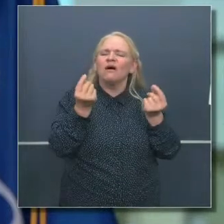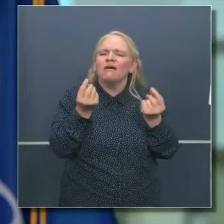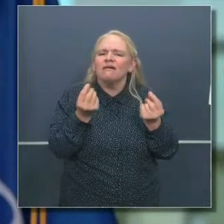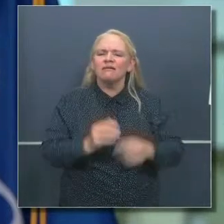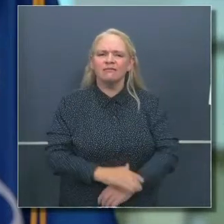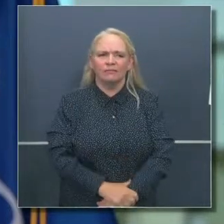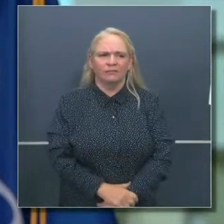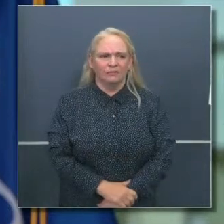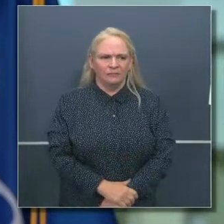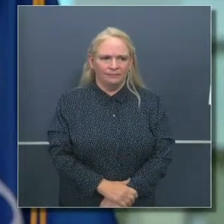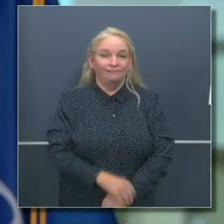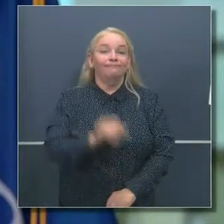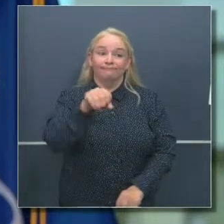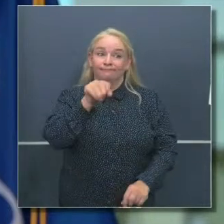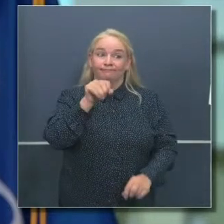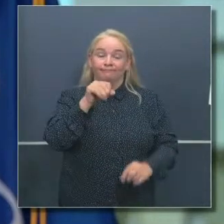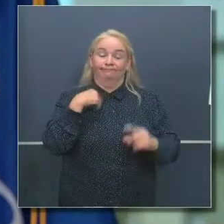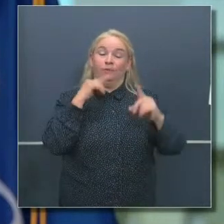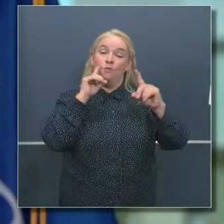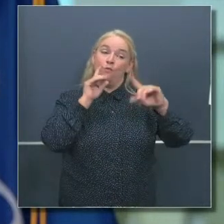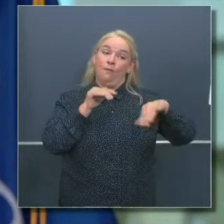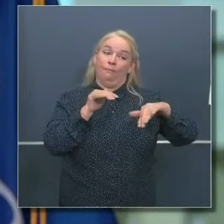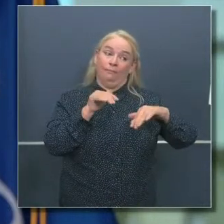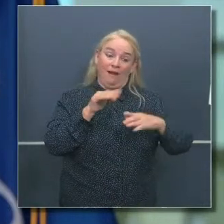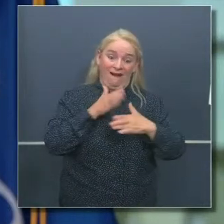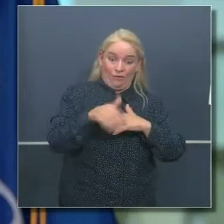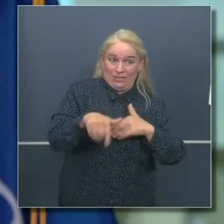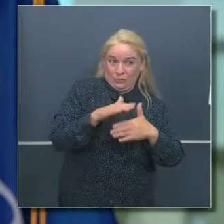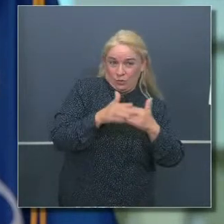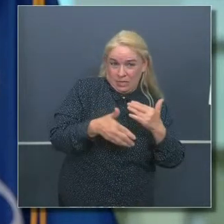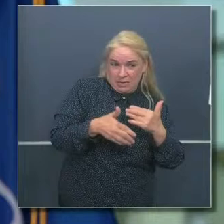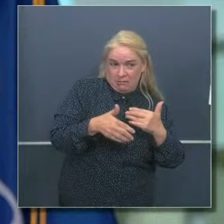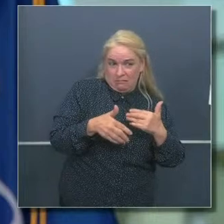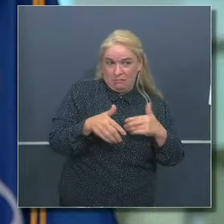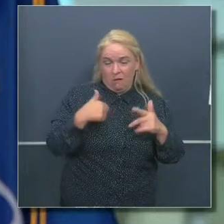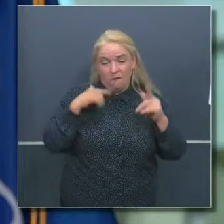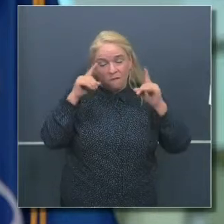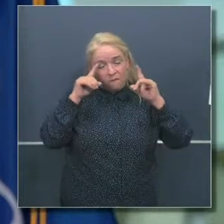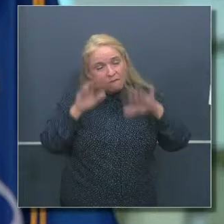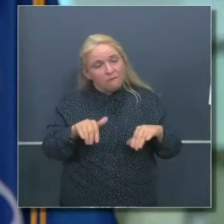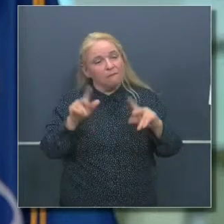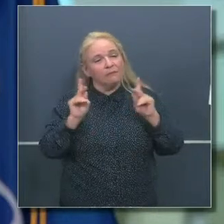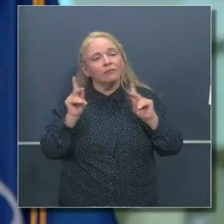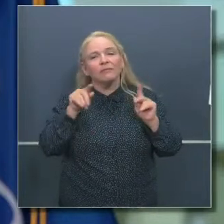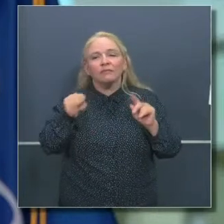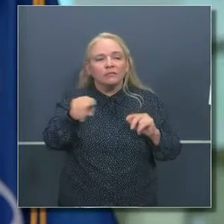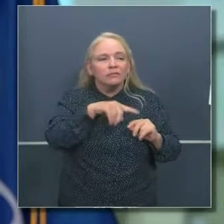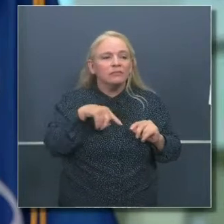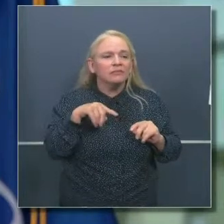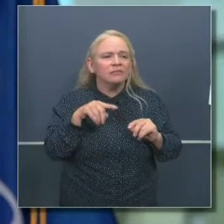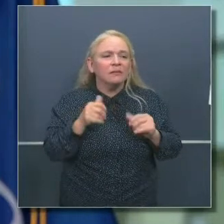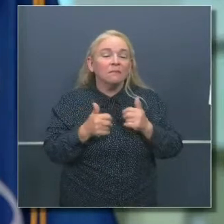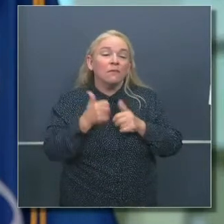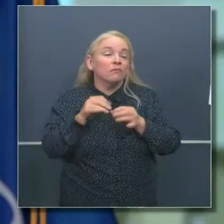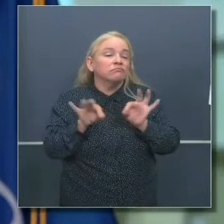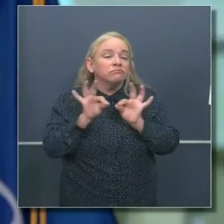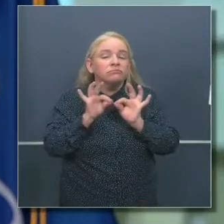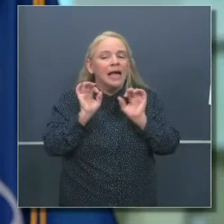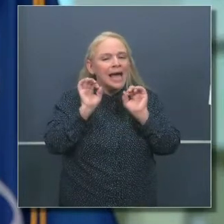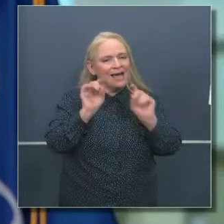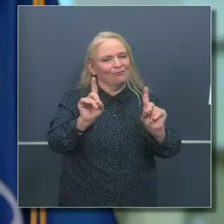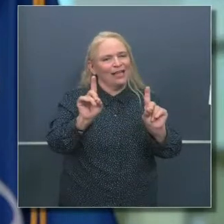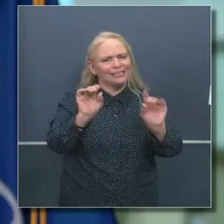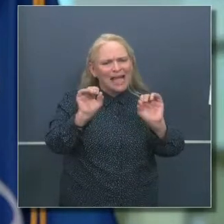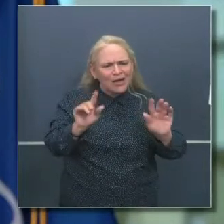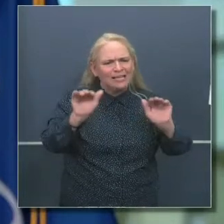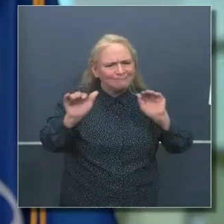today's action an example of a response to your question. More targeted education. I think the most important thing we've learned over the course of